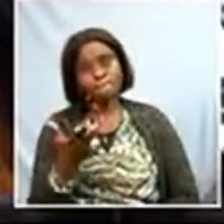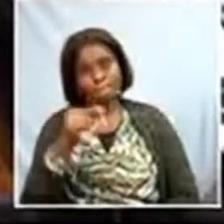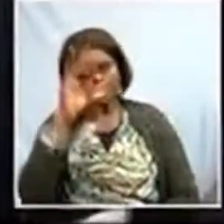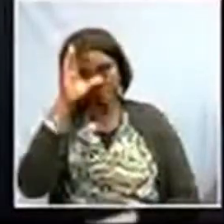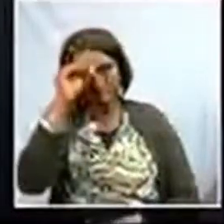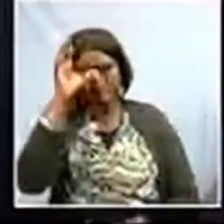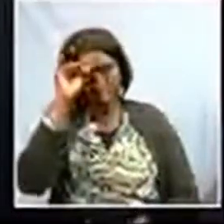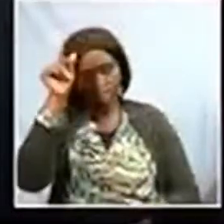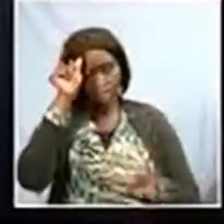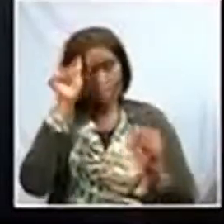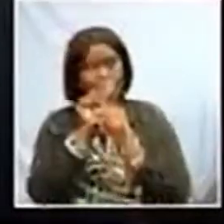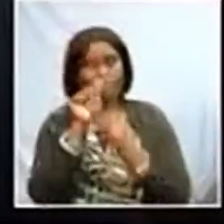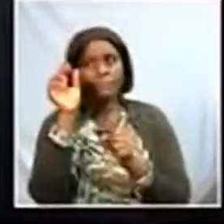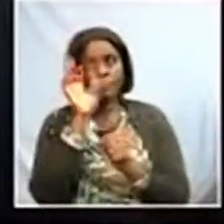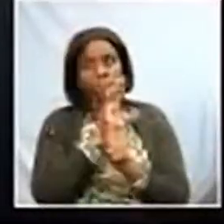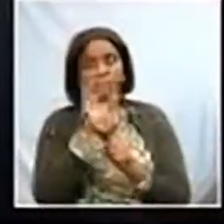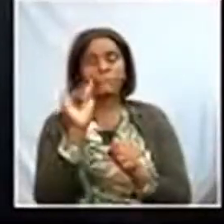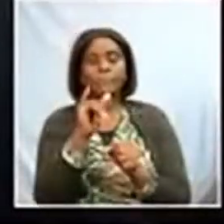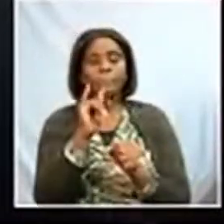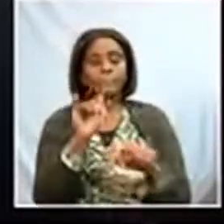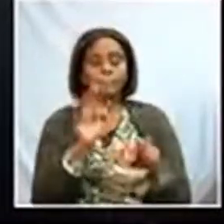agreement. Yes, Chair.